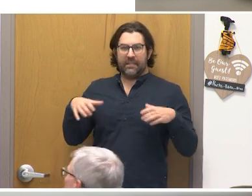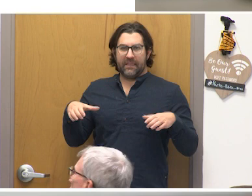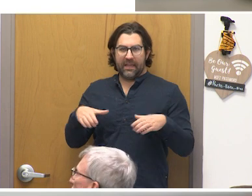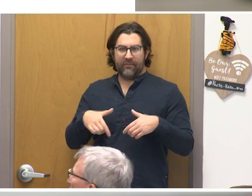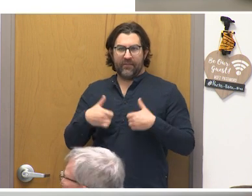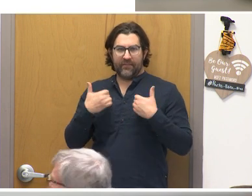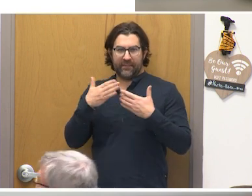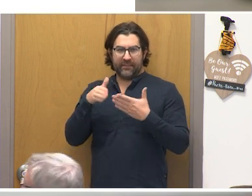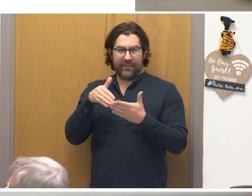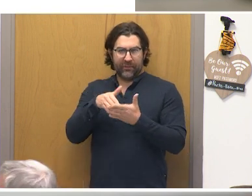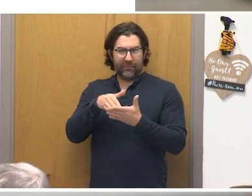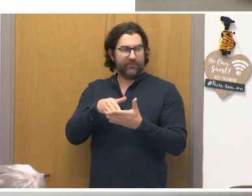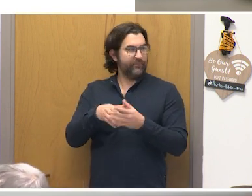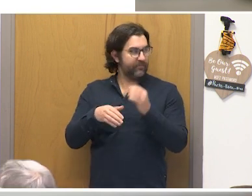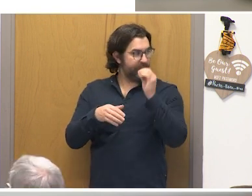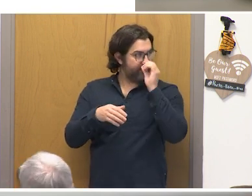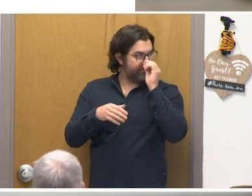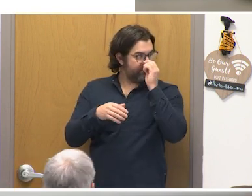Center.